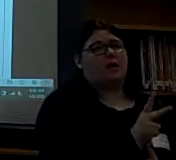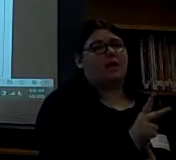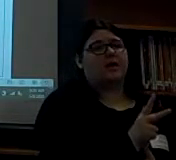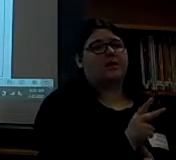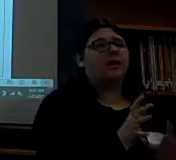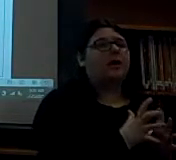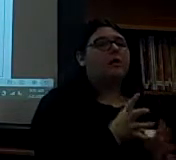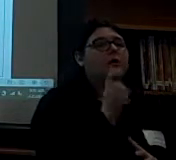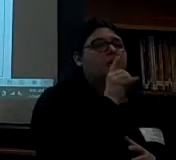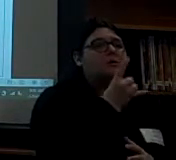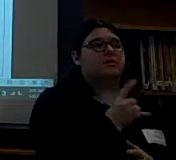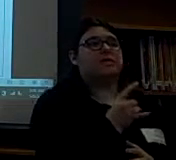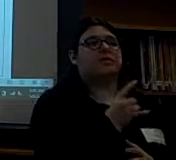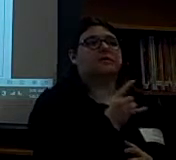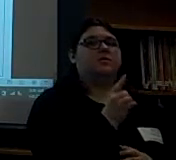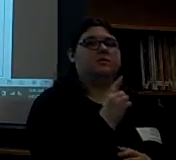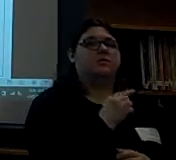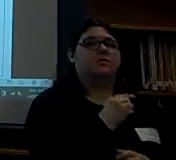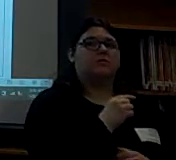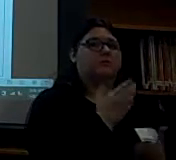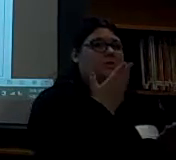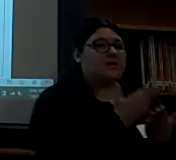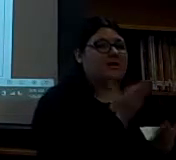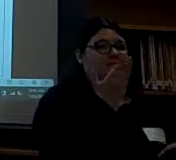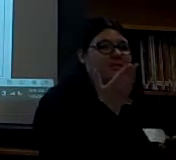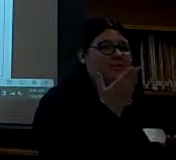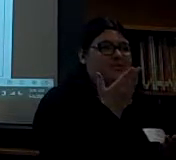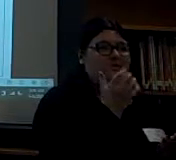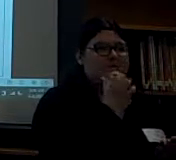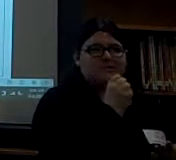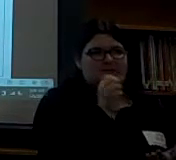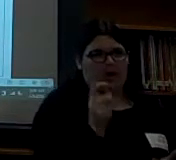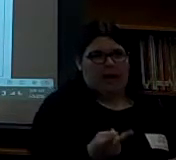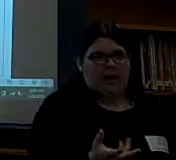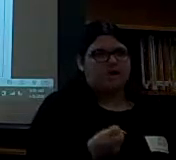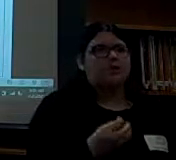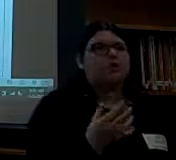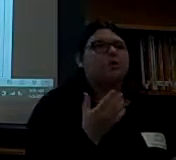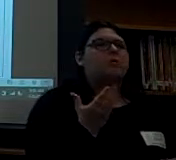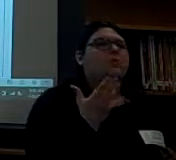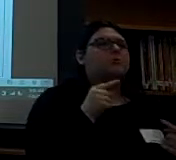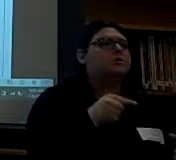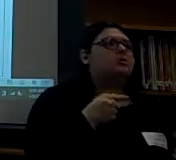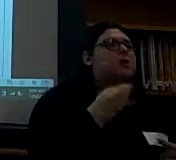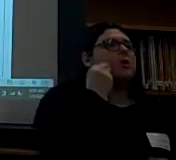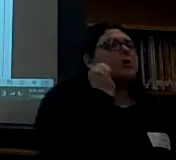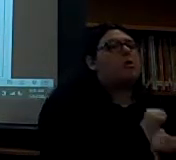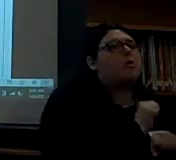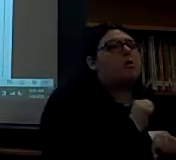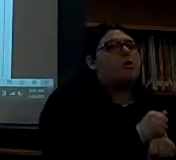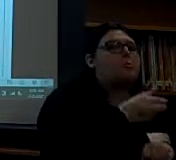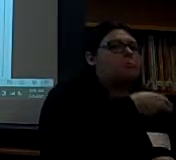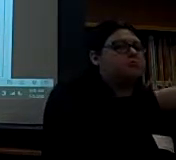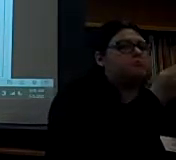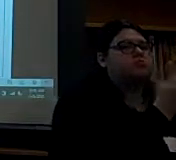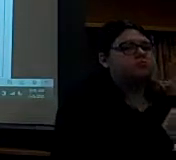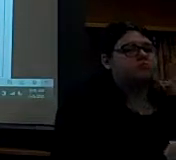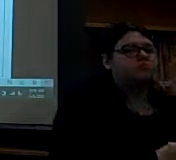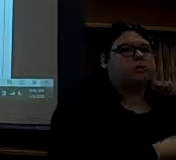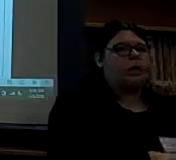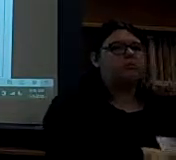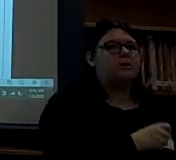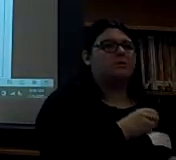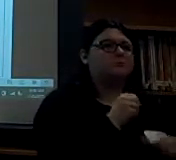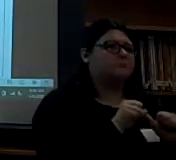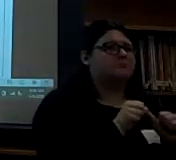of kids actually get the evidence that things are not gonna be okay. So maybe they struggle to get their homework in on time and they continue